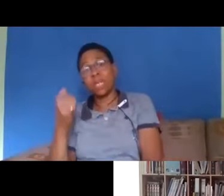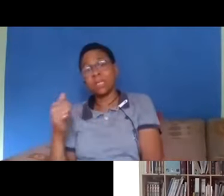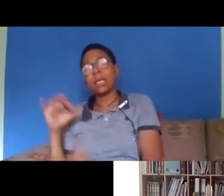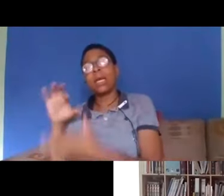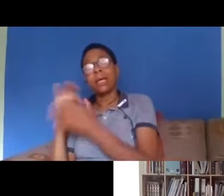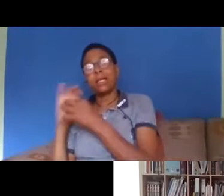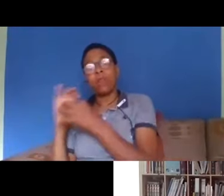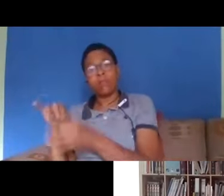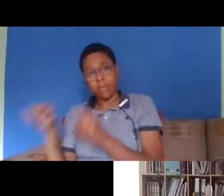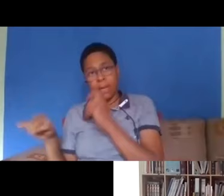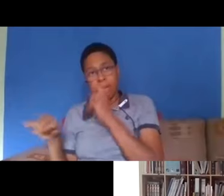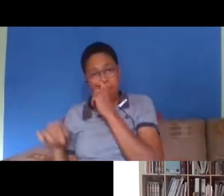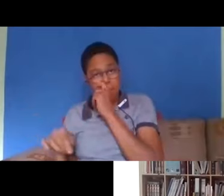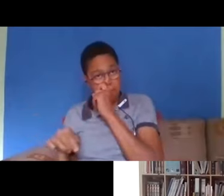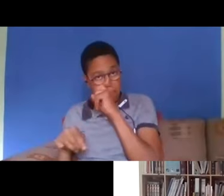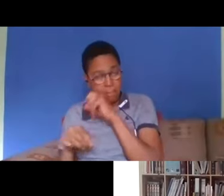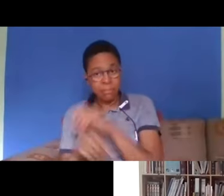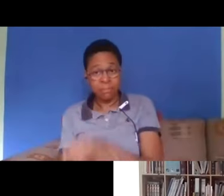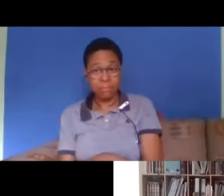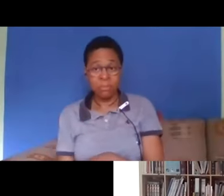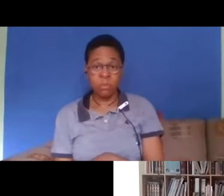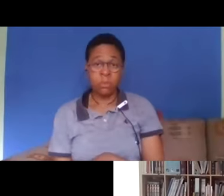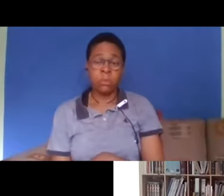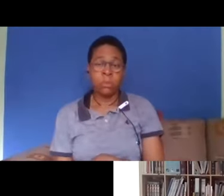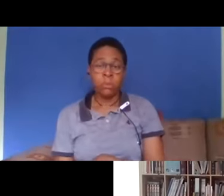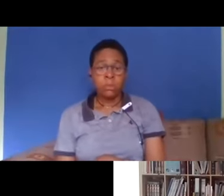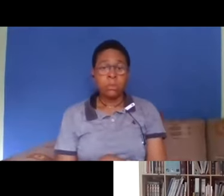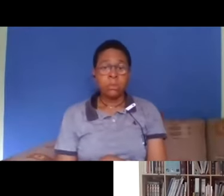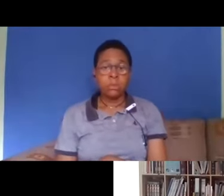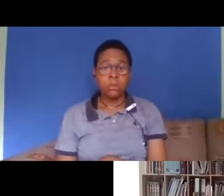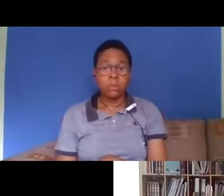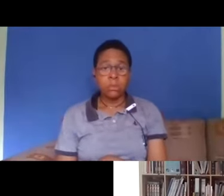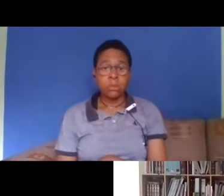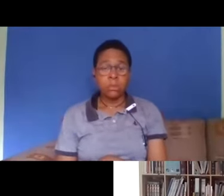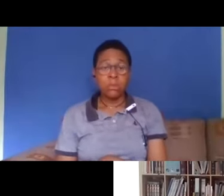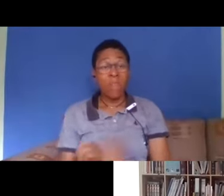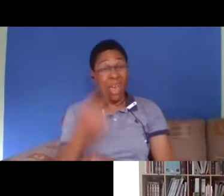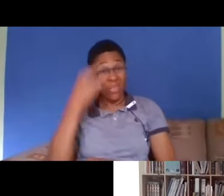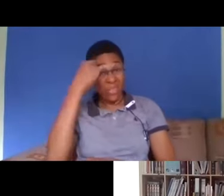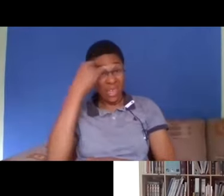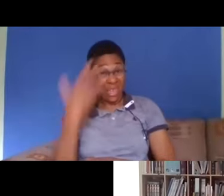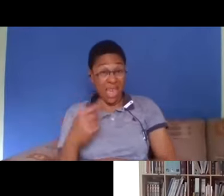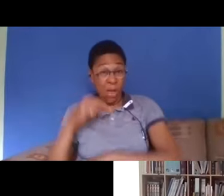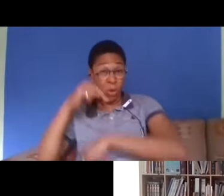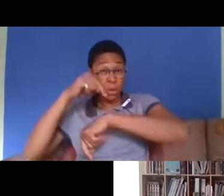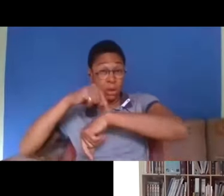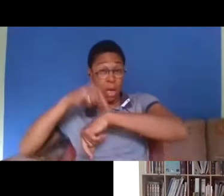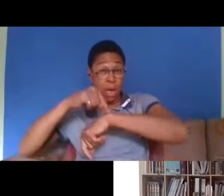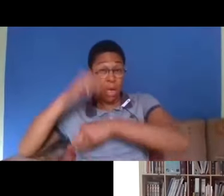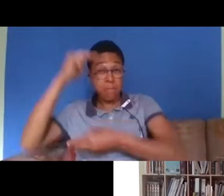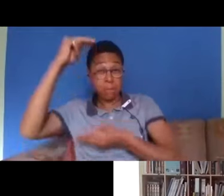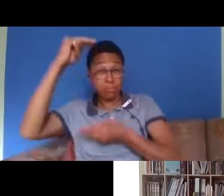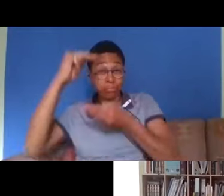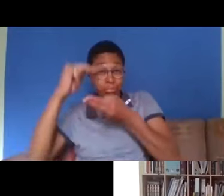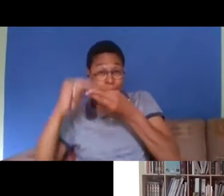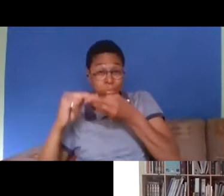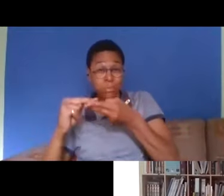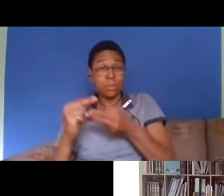two households. I think we've kind of run out of time, so Erin, do you want to wrap